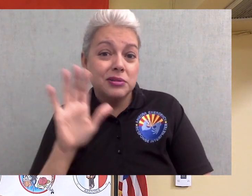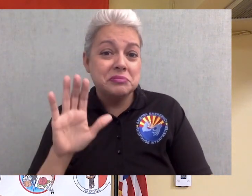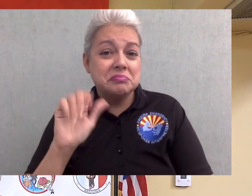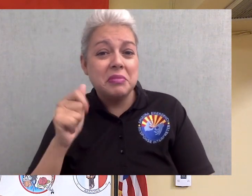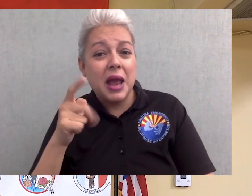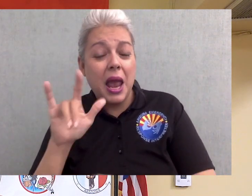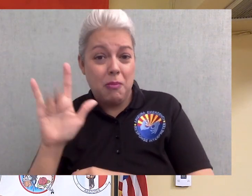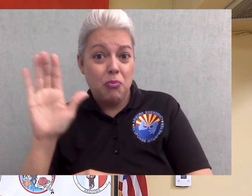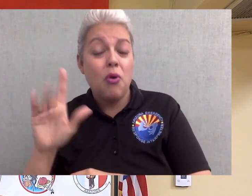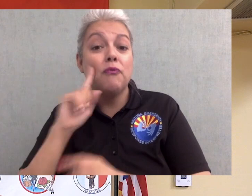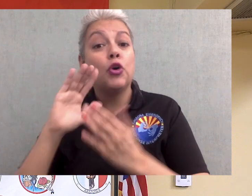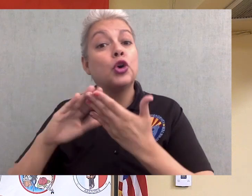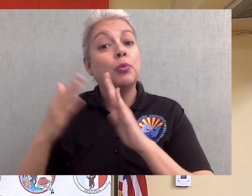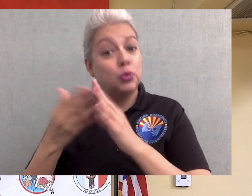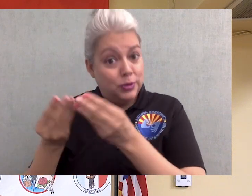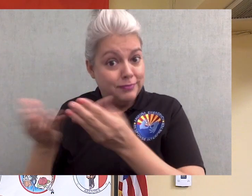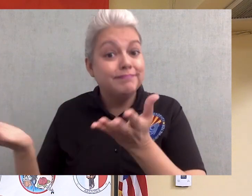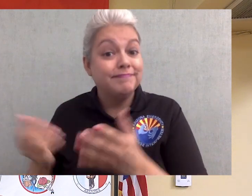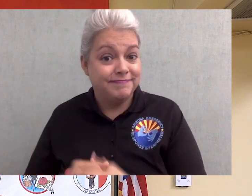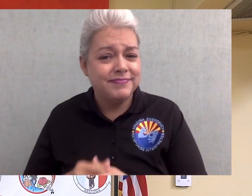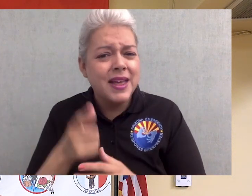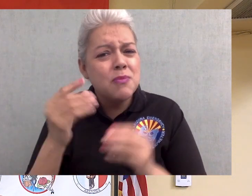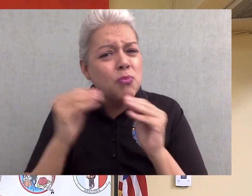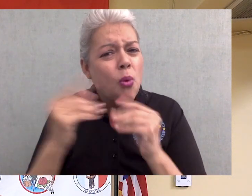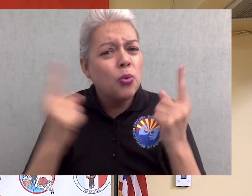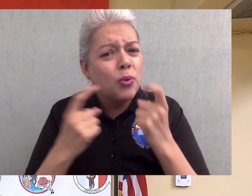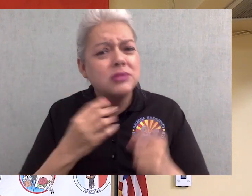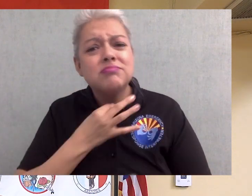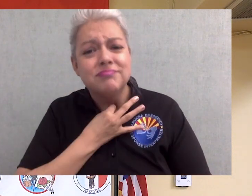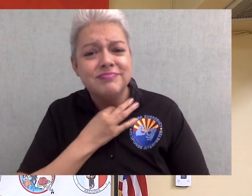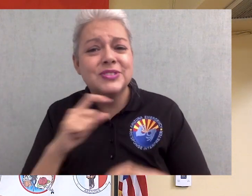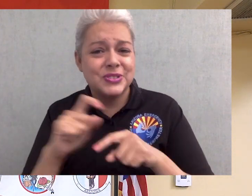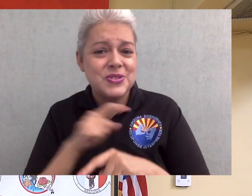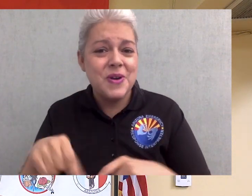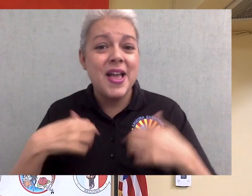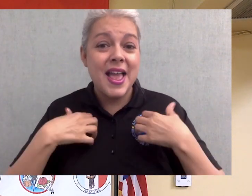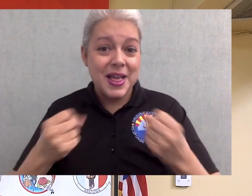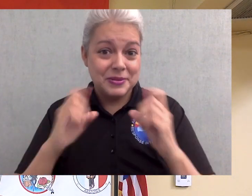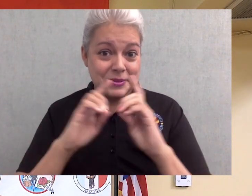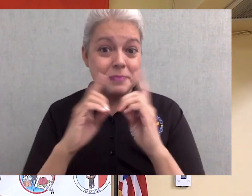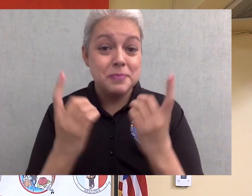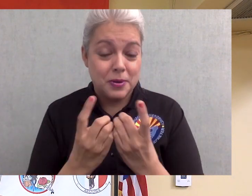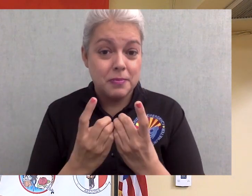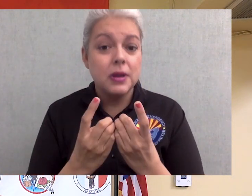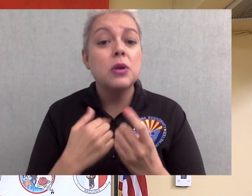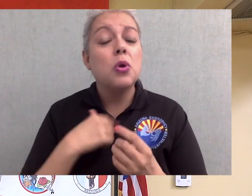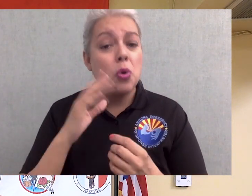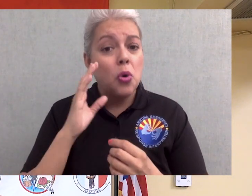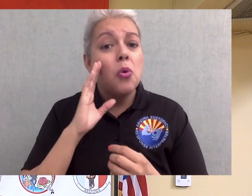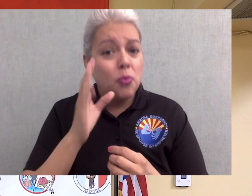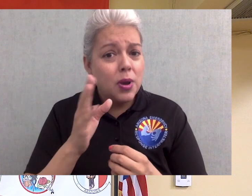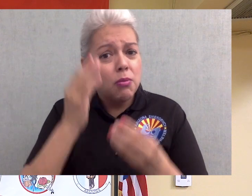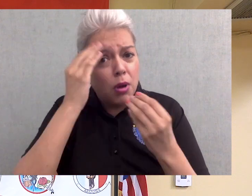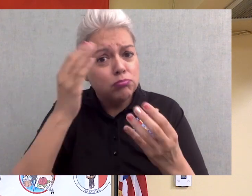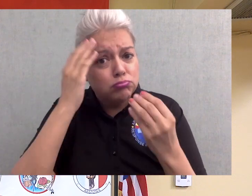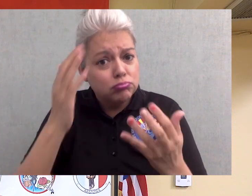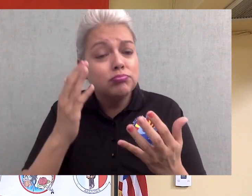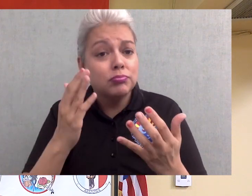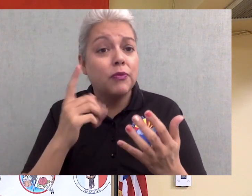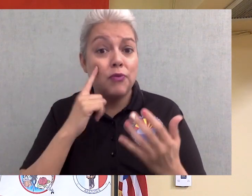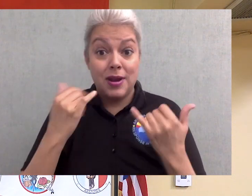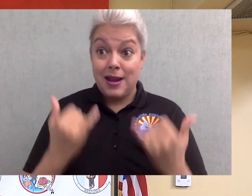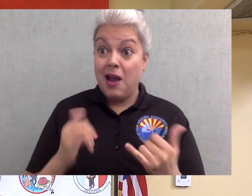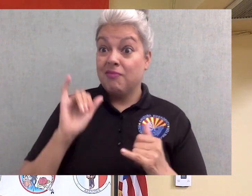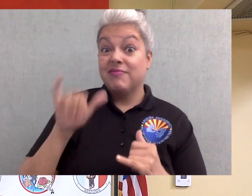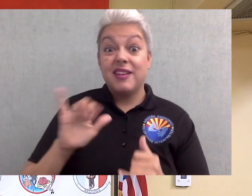If you have any questions, you can call us at the health department, and I'll be happy to continue to answer more. But we'll give you bulletins through here. But that's all we have for you on the